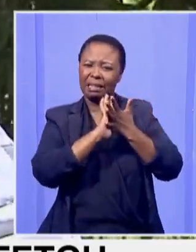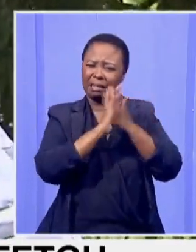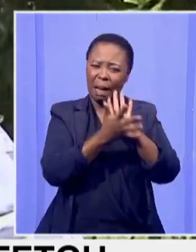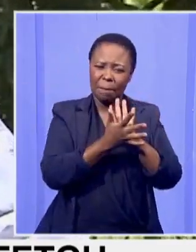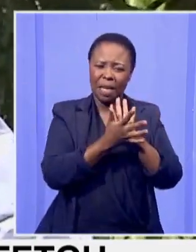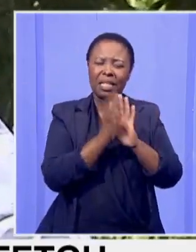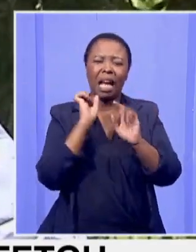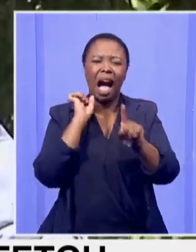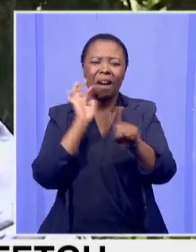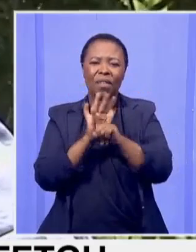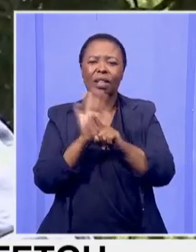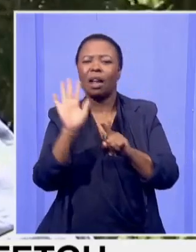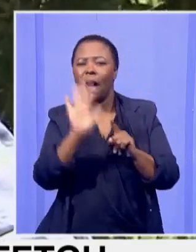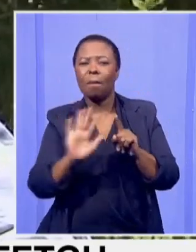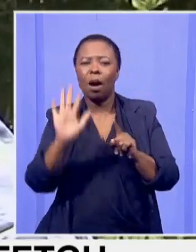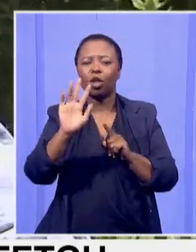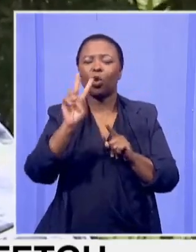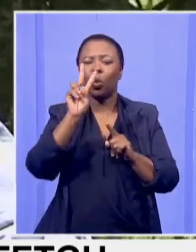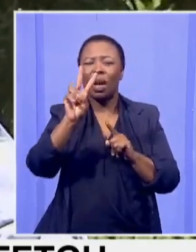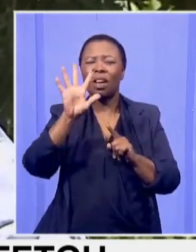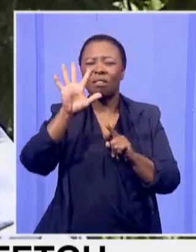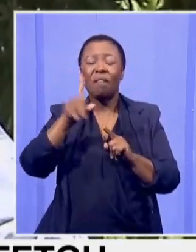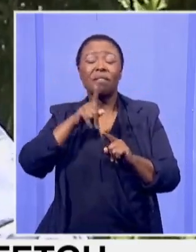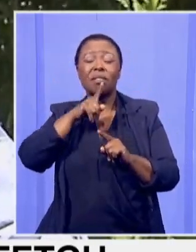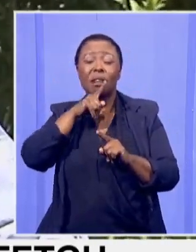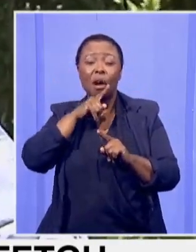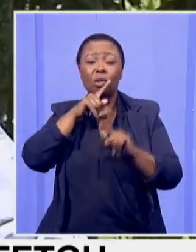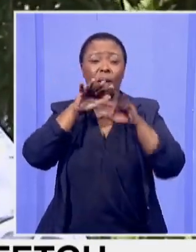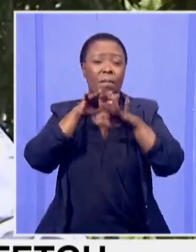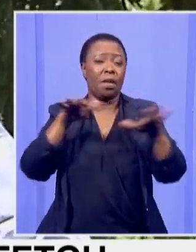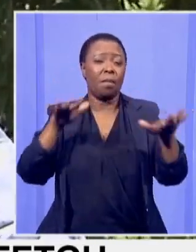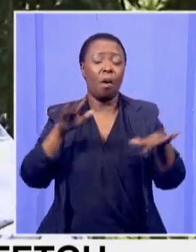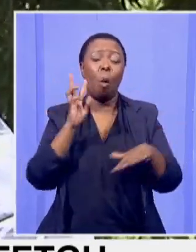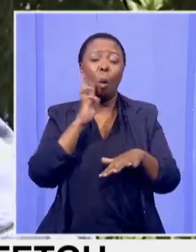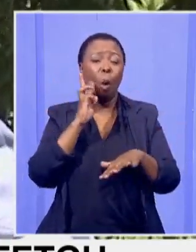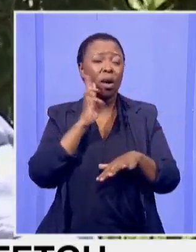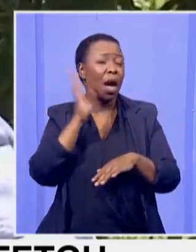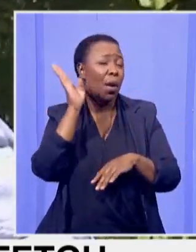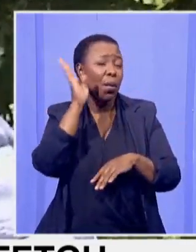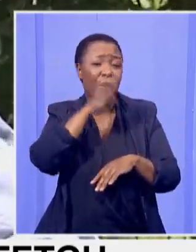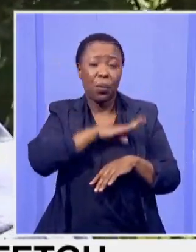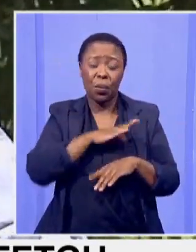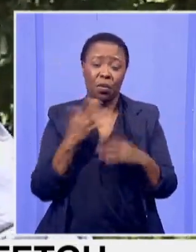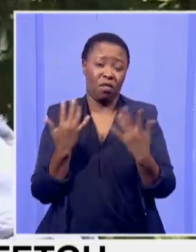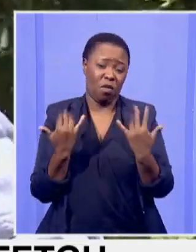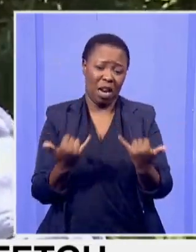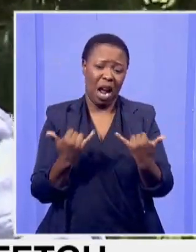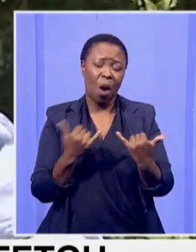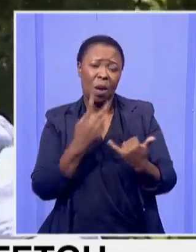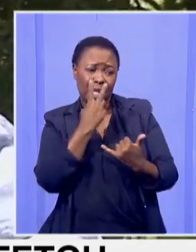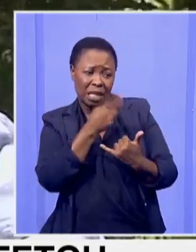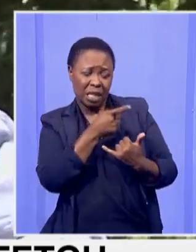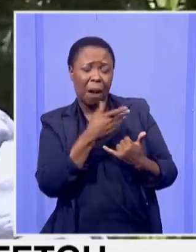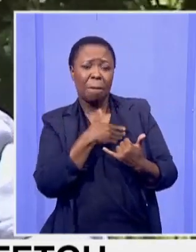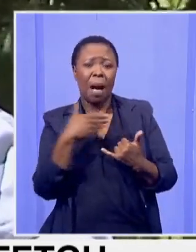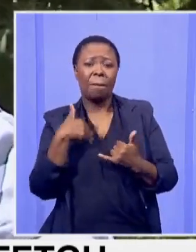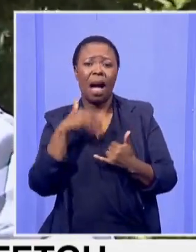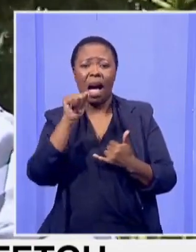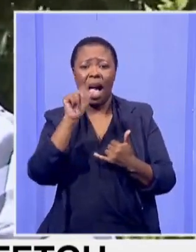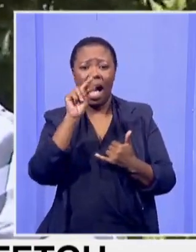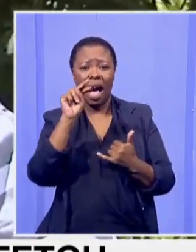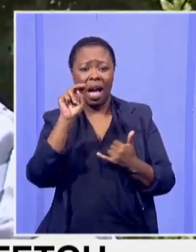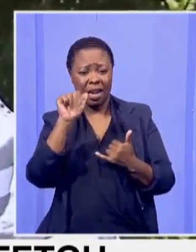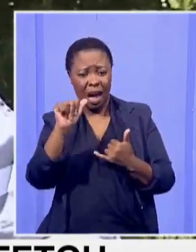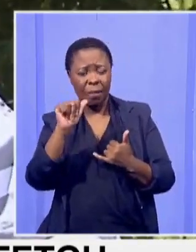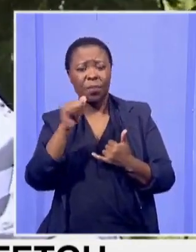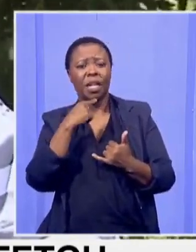about 25,000 people who don't have water at the moment. As you heard from Mayor Anna Jacobs, she's saying that she has not been going